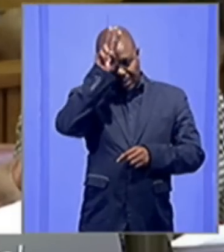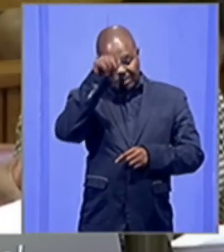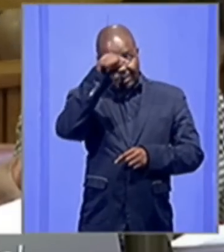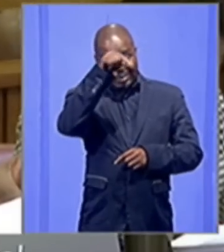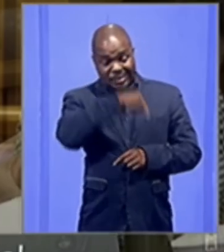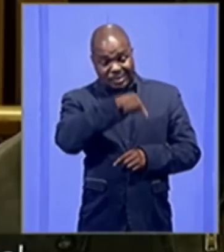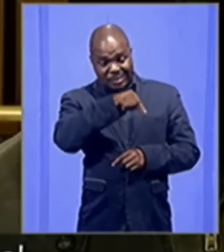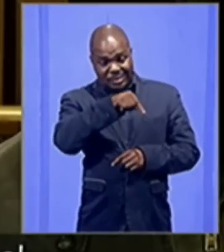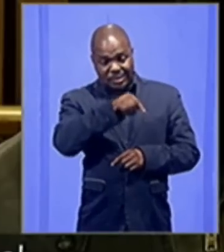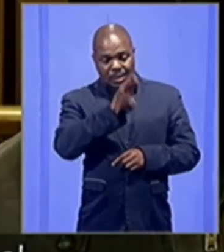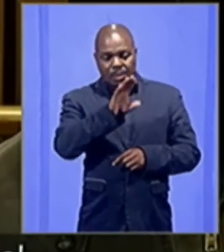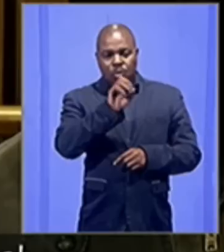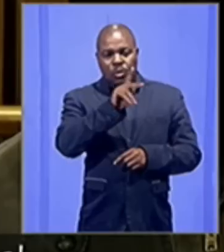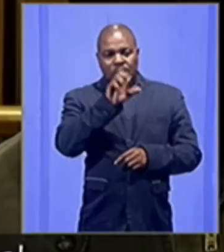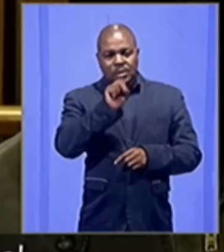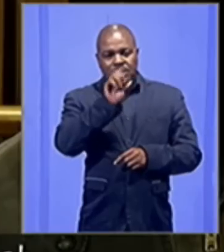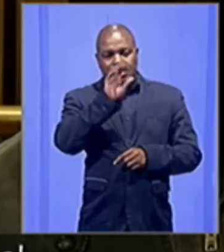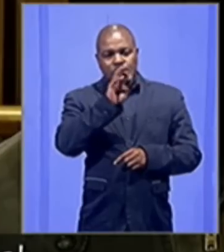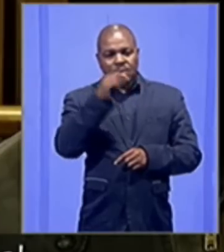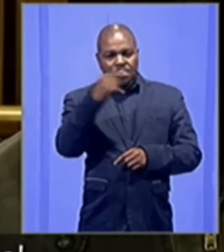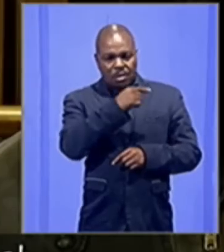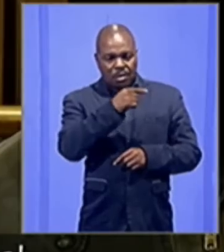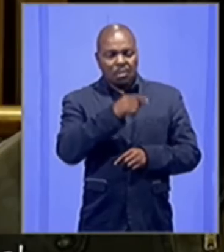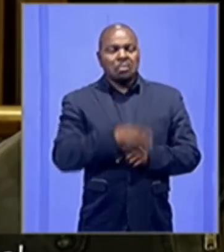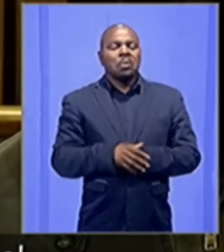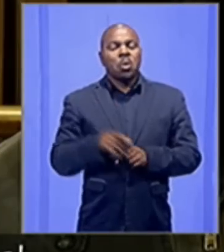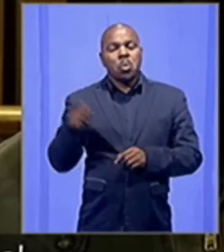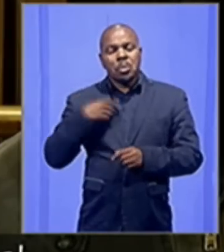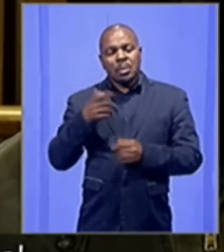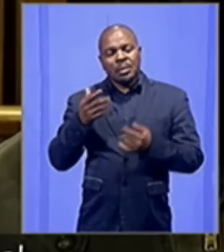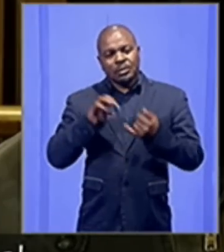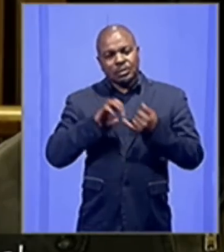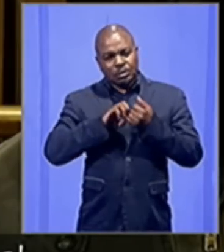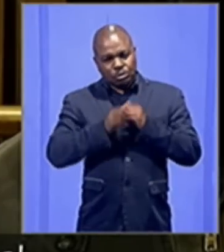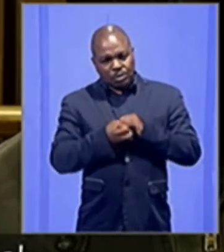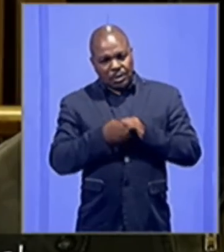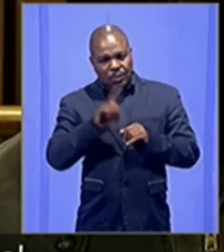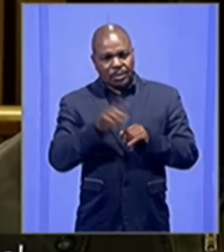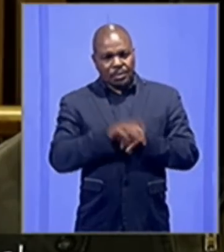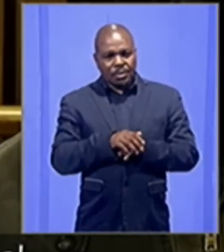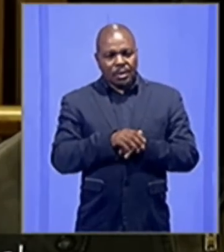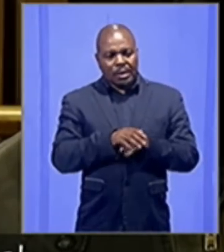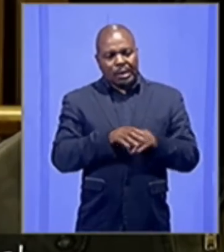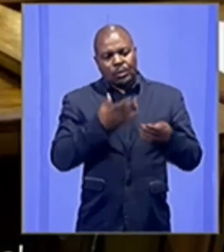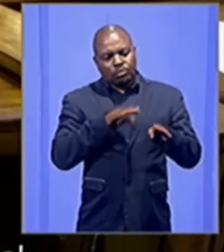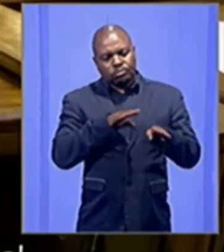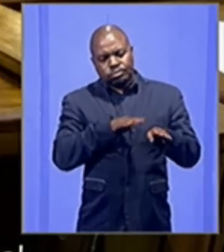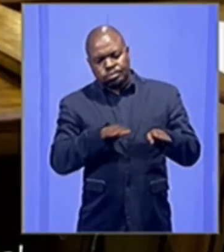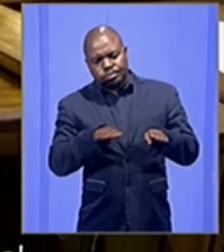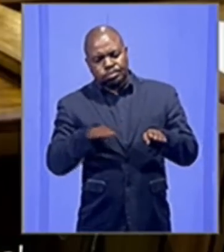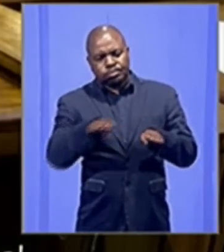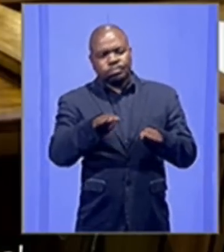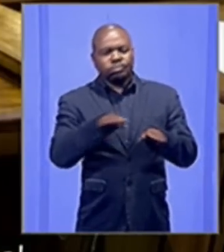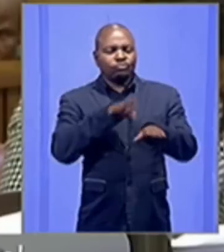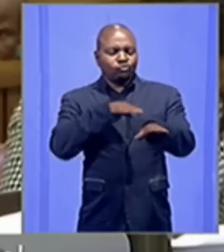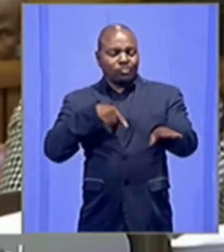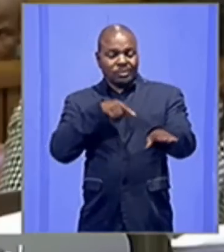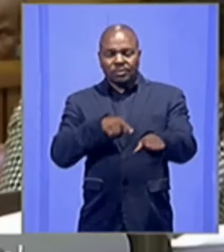we tried to free the way in traffic for them. Which date was